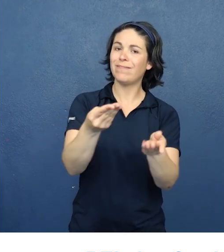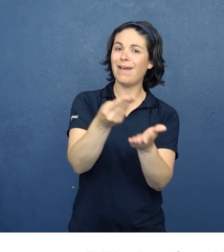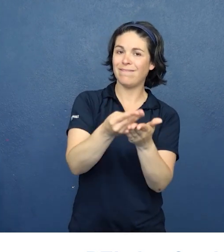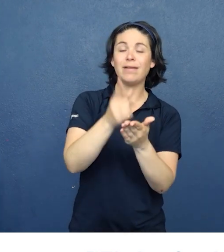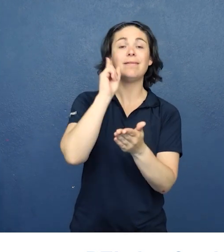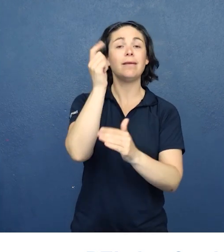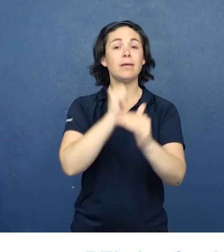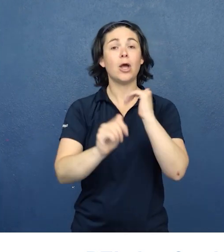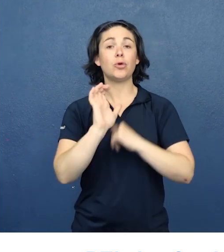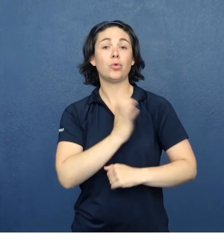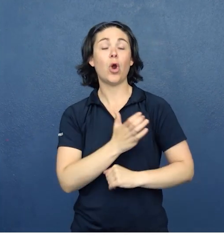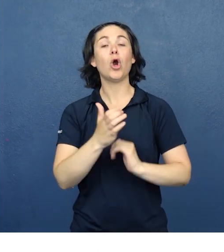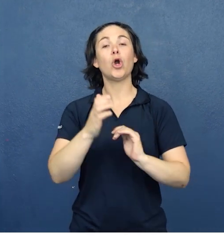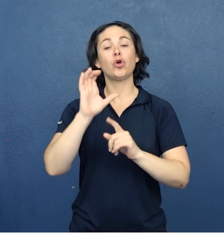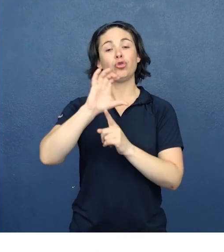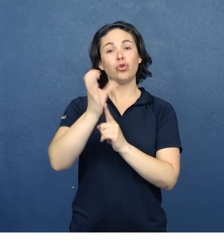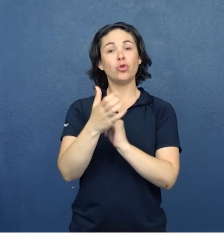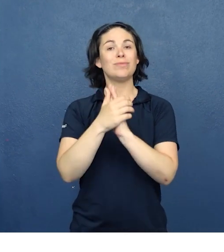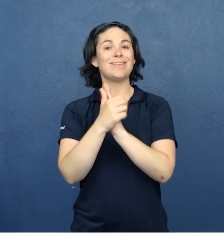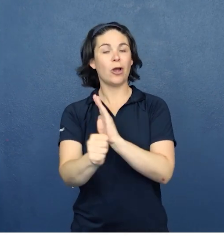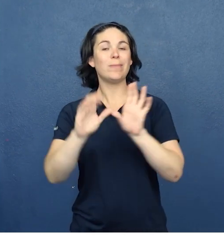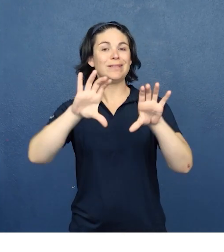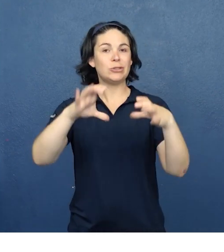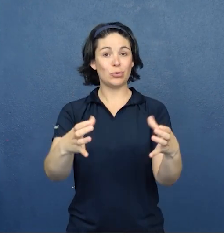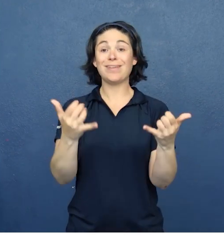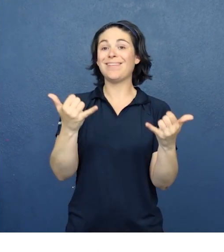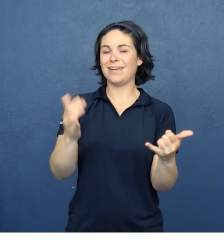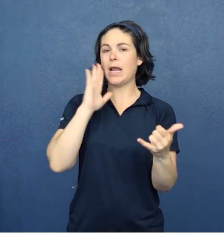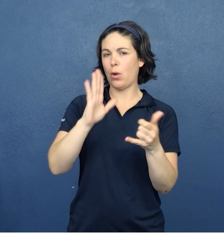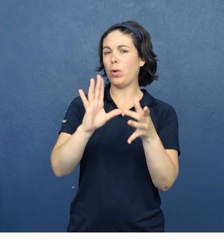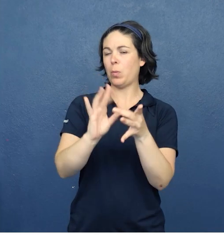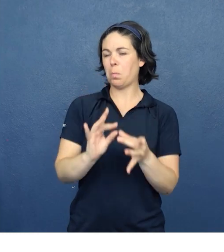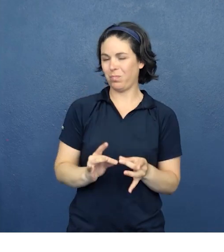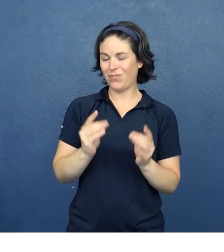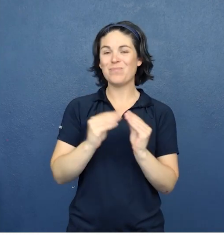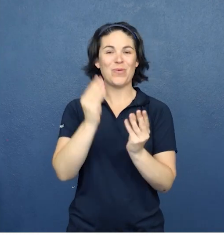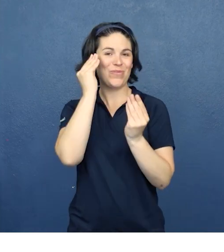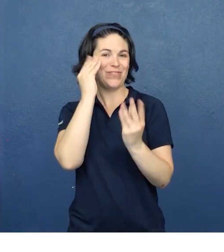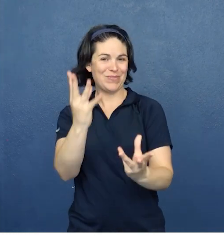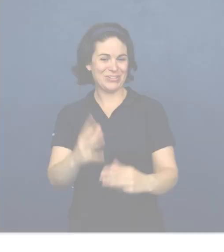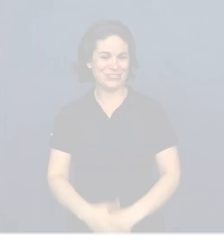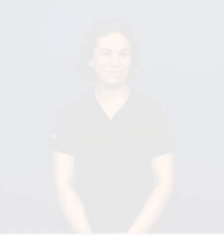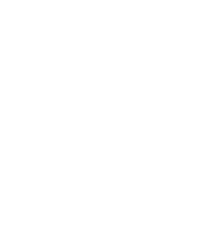Cultural Competency Unit. Now we'll hear from the Cultural Competency Program for more information.